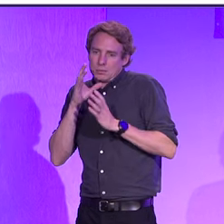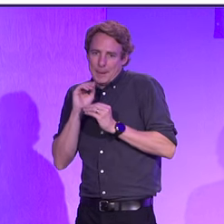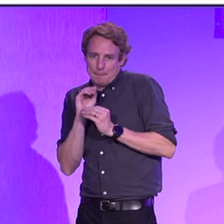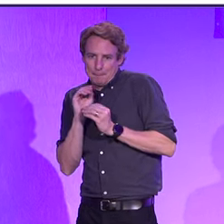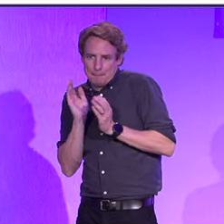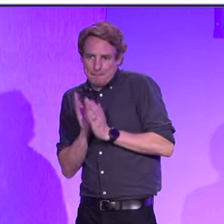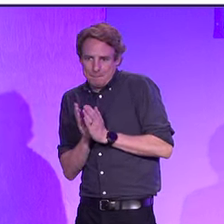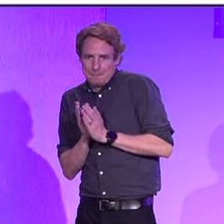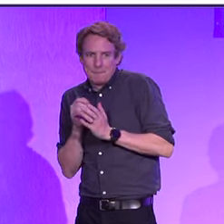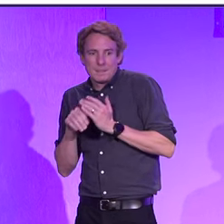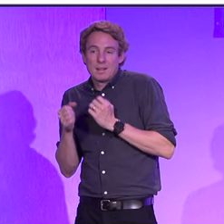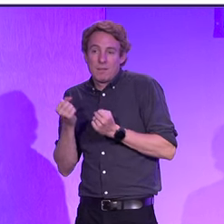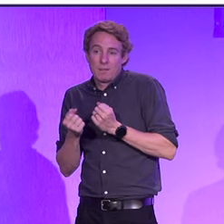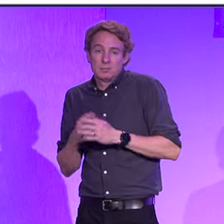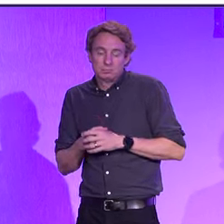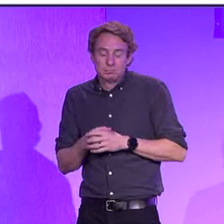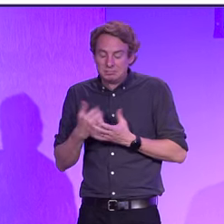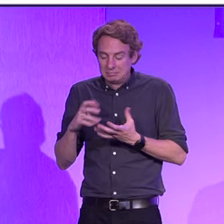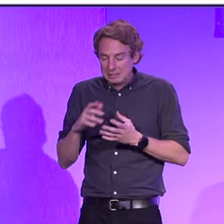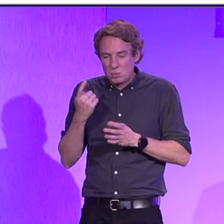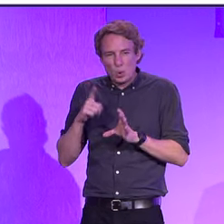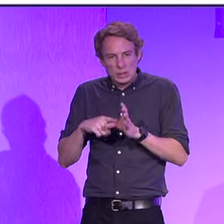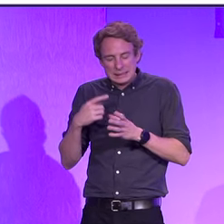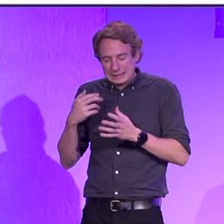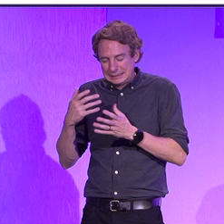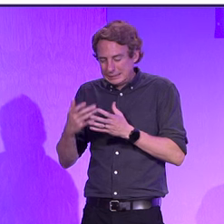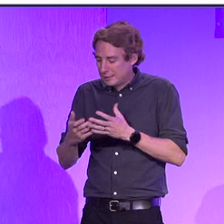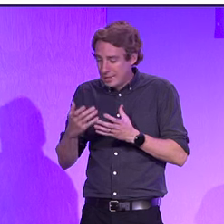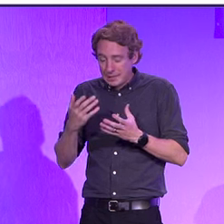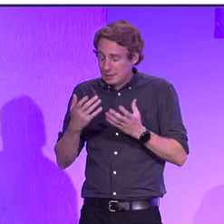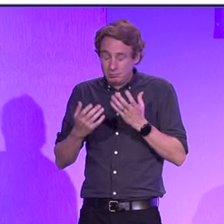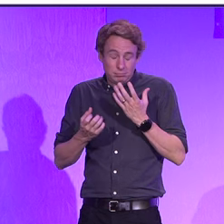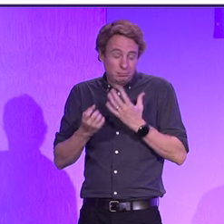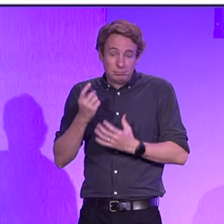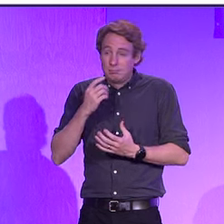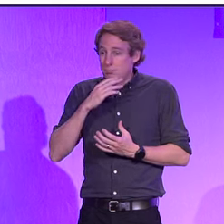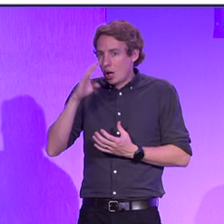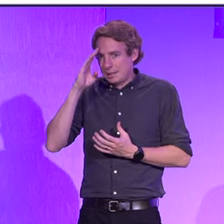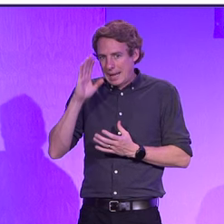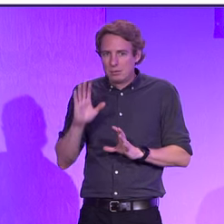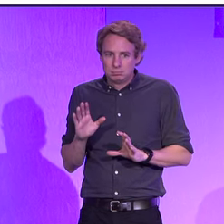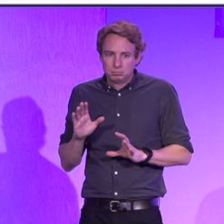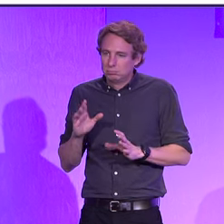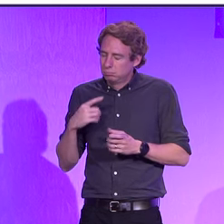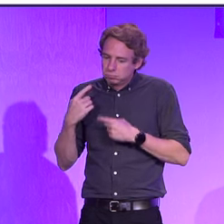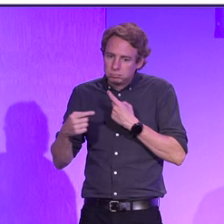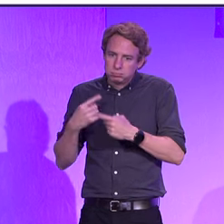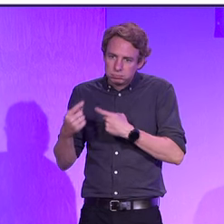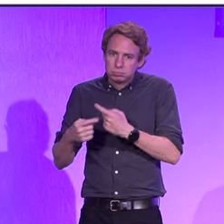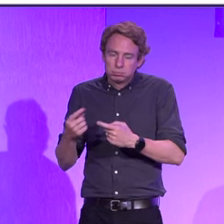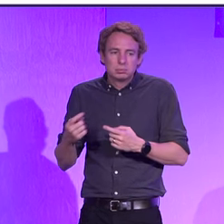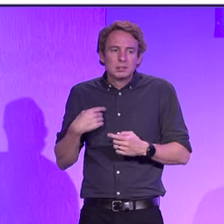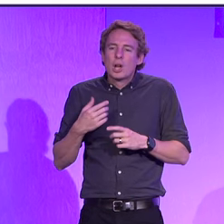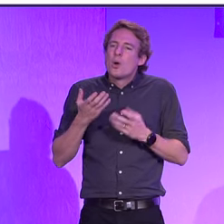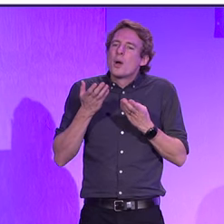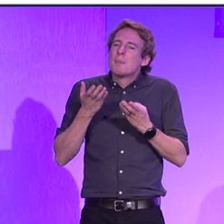Natural Software School. And I did that for a year, and towards the end of the year, I got really burnt out from doing that nonstop. So at the bakery, we